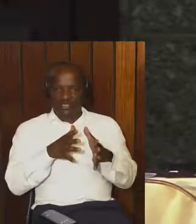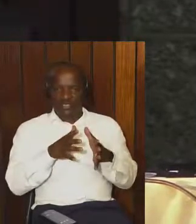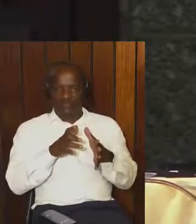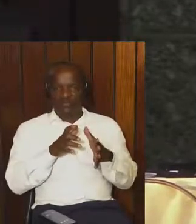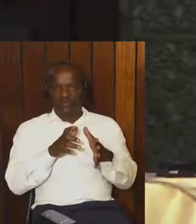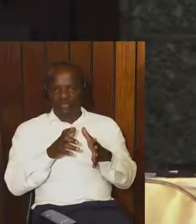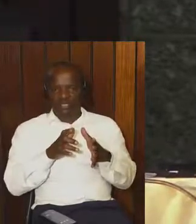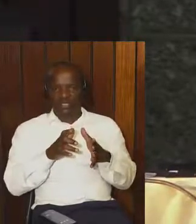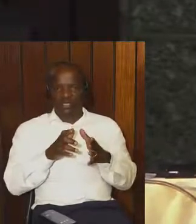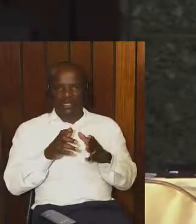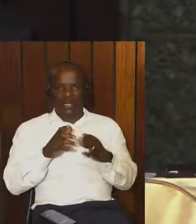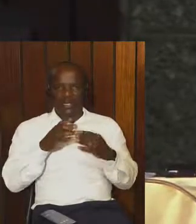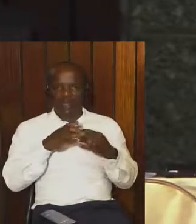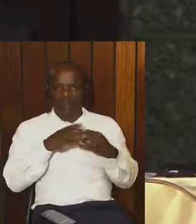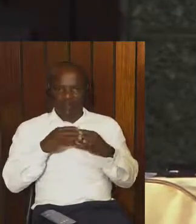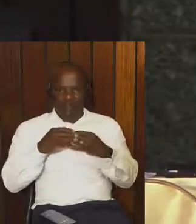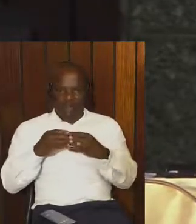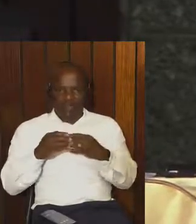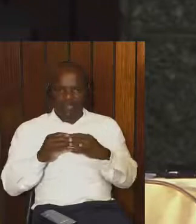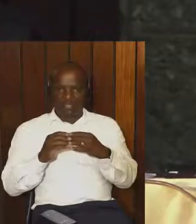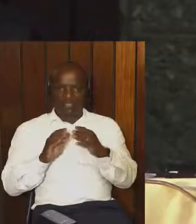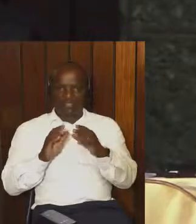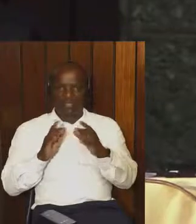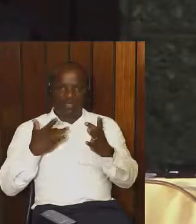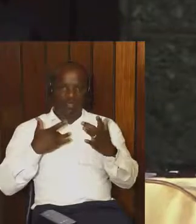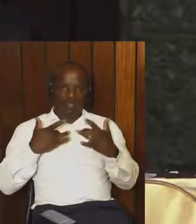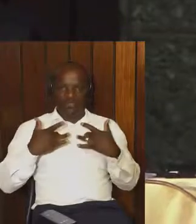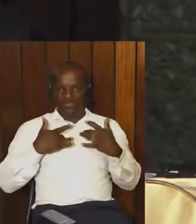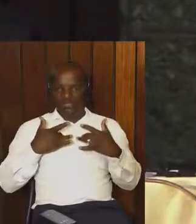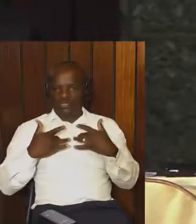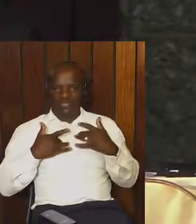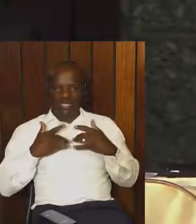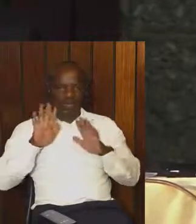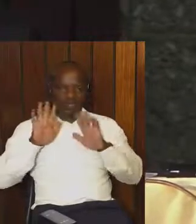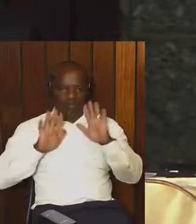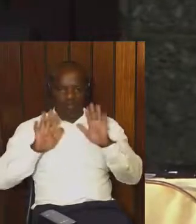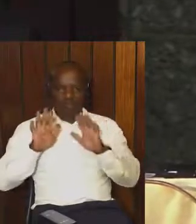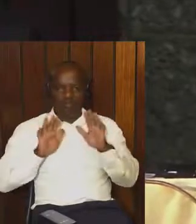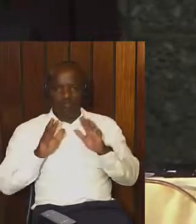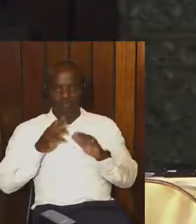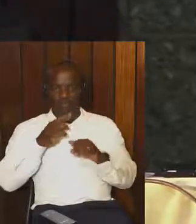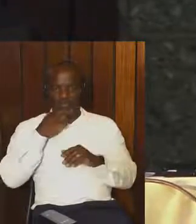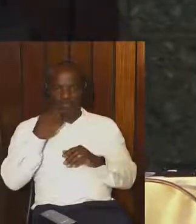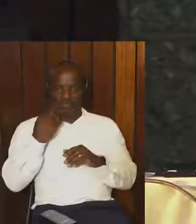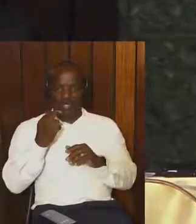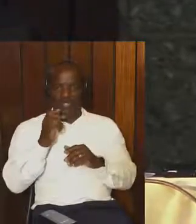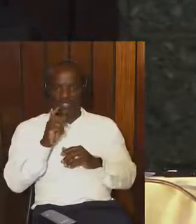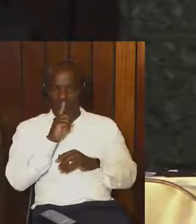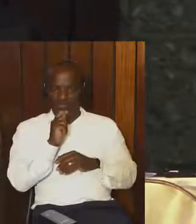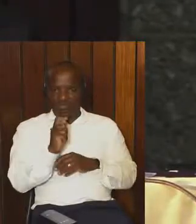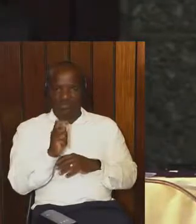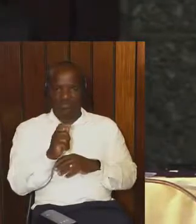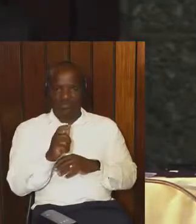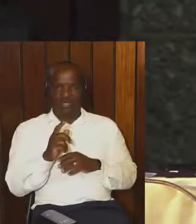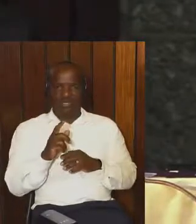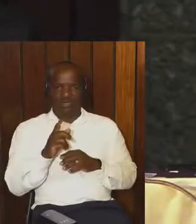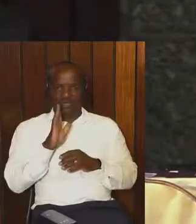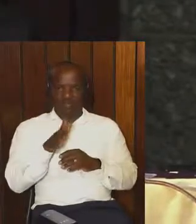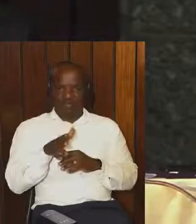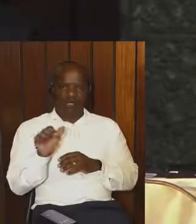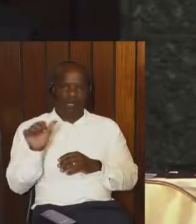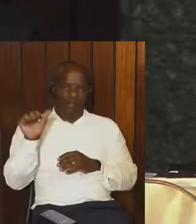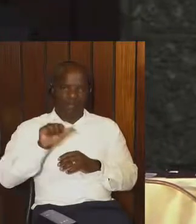important comments. As a department, we should go back, we should relook at our work, and we can come back with some more